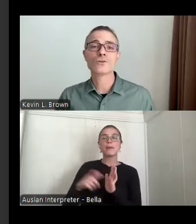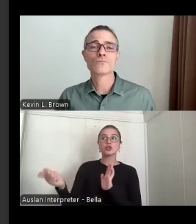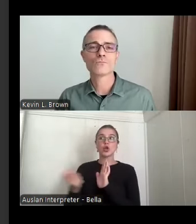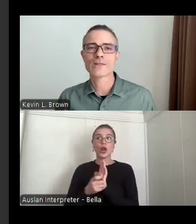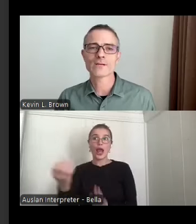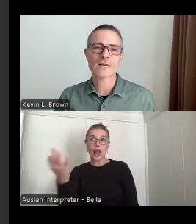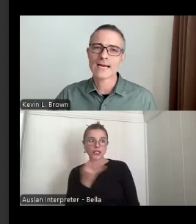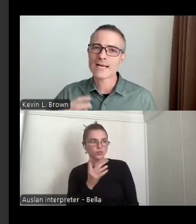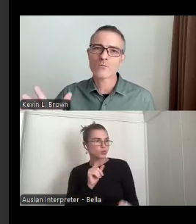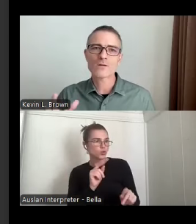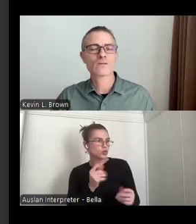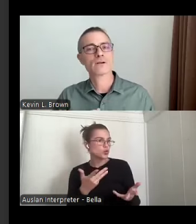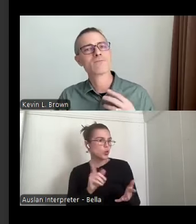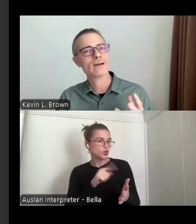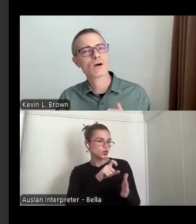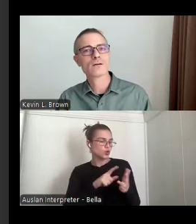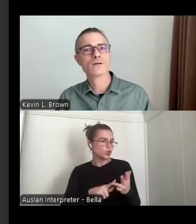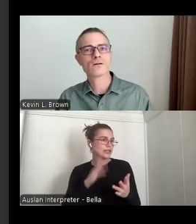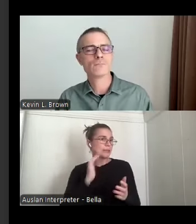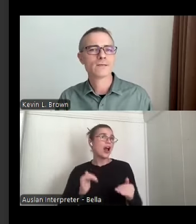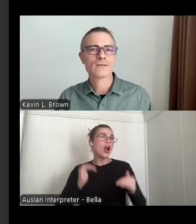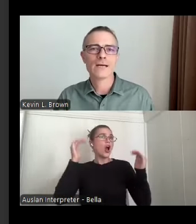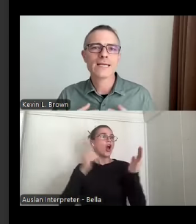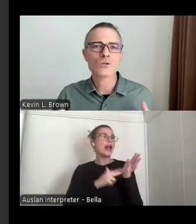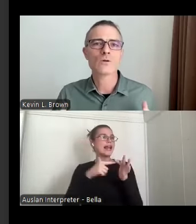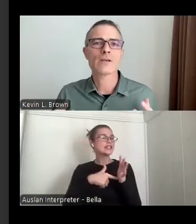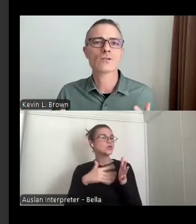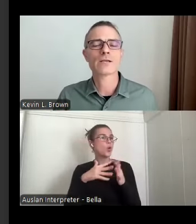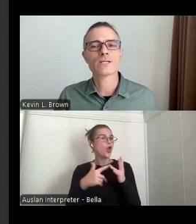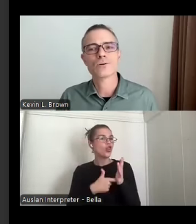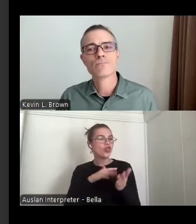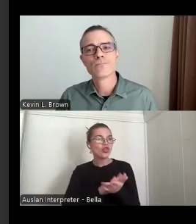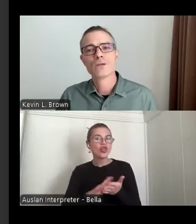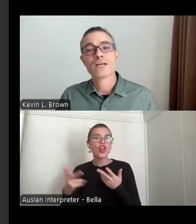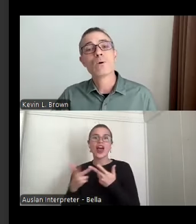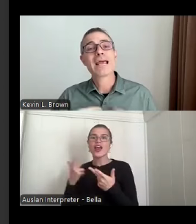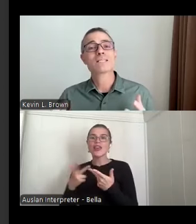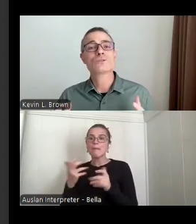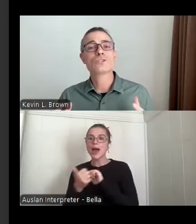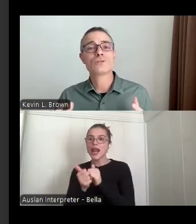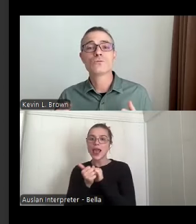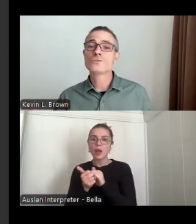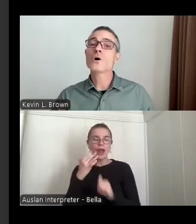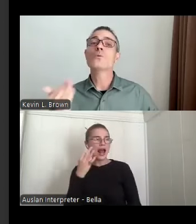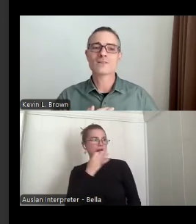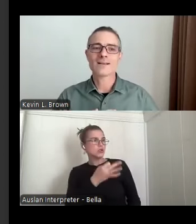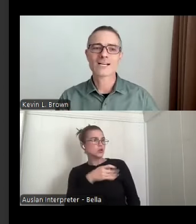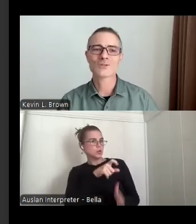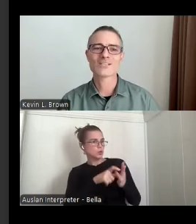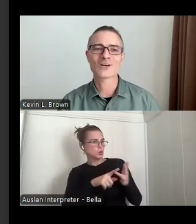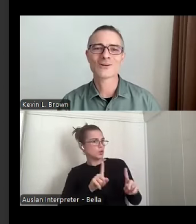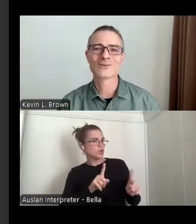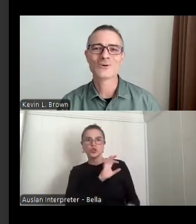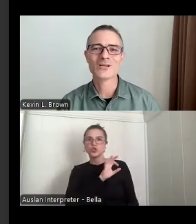what you do, whether it's a high net worth or a government partner or any donor that you're talking to, when they ask what you do, don't